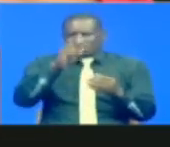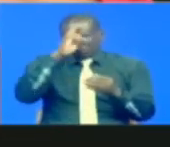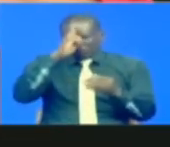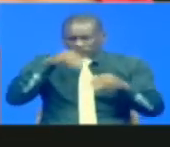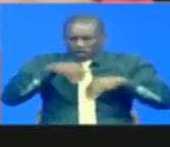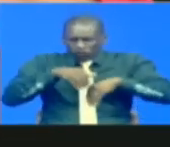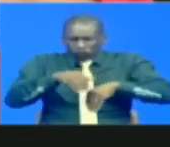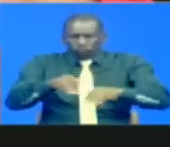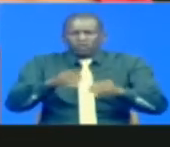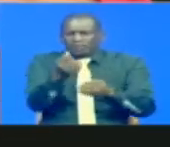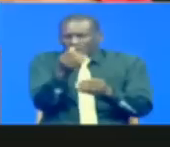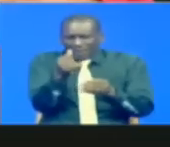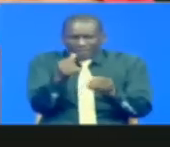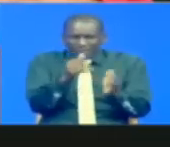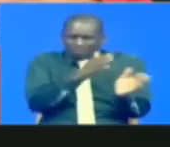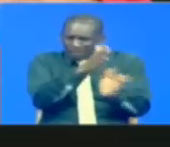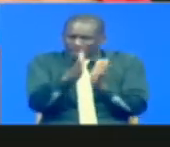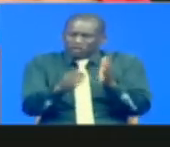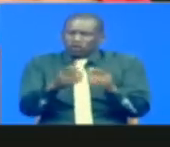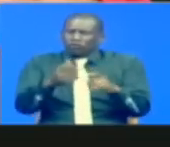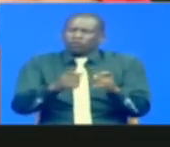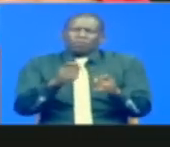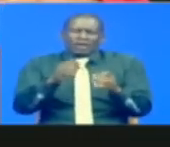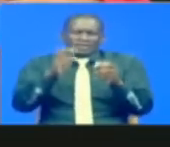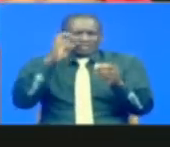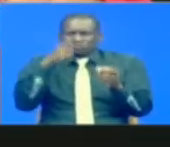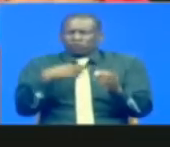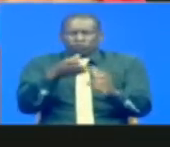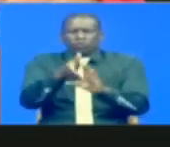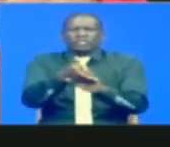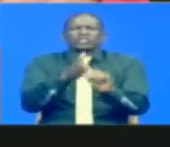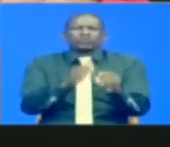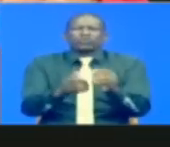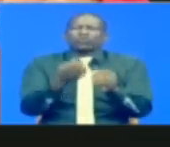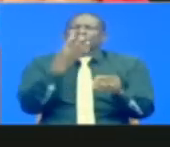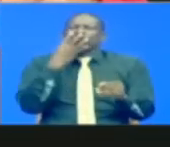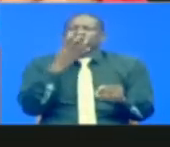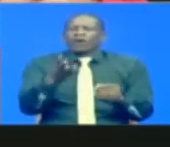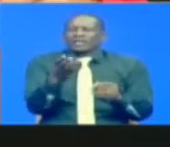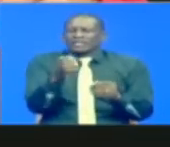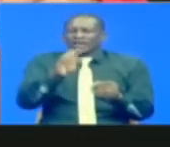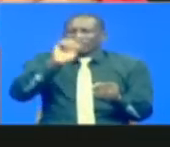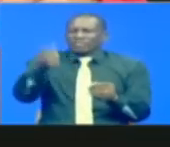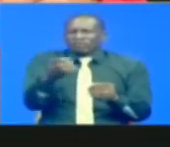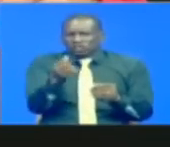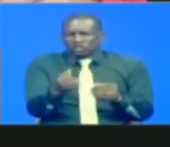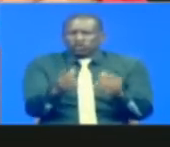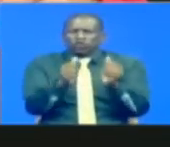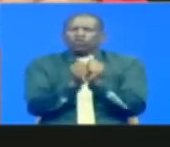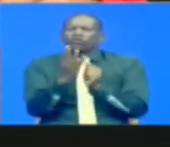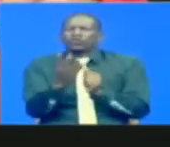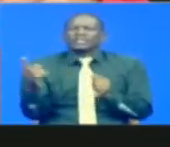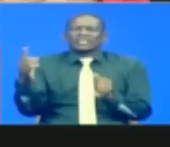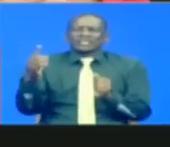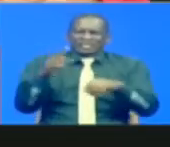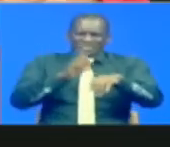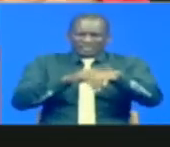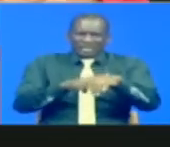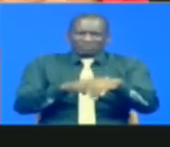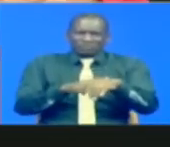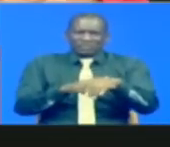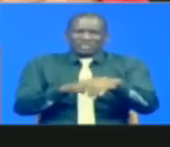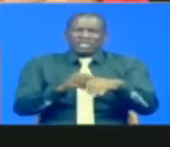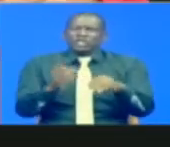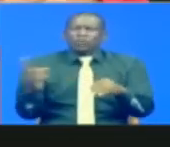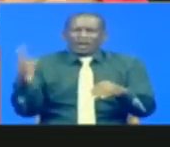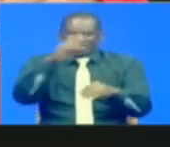key suspect who withdrew 400,000 shillings 13 times within a day at Diamond Trust Bank in Eastleigh. NTV's